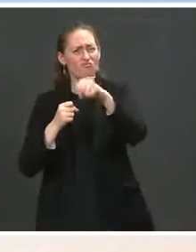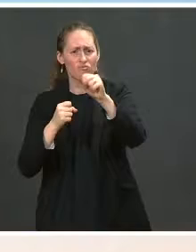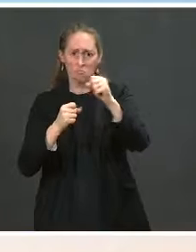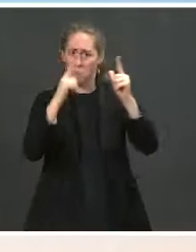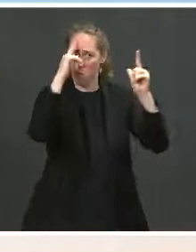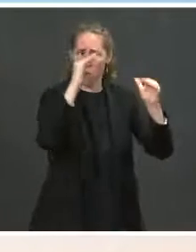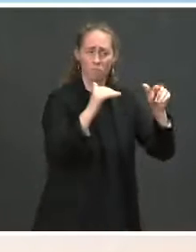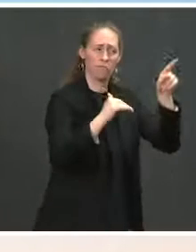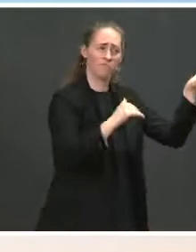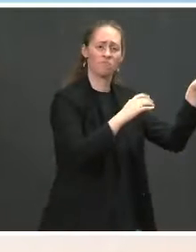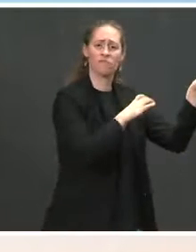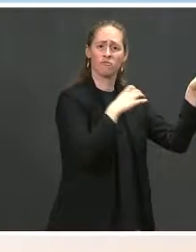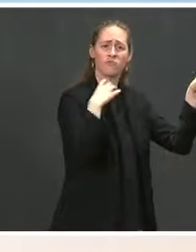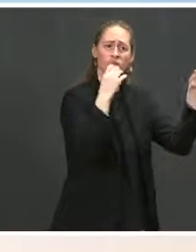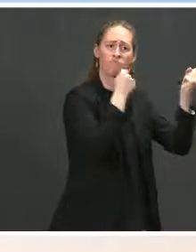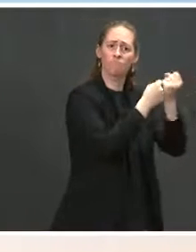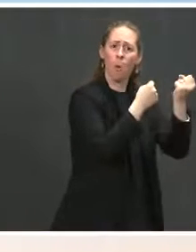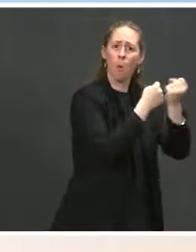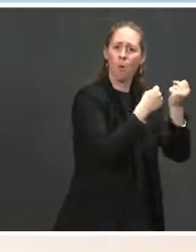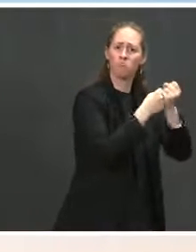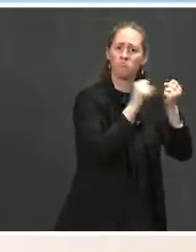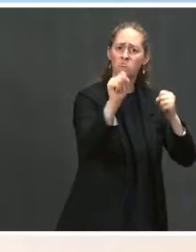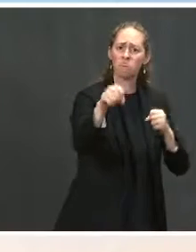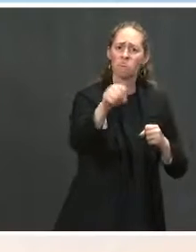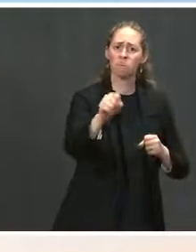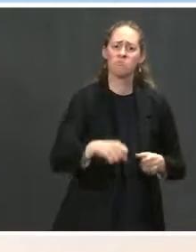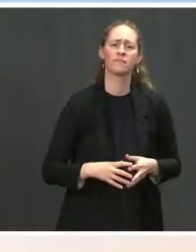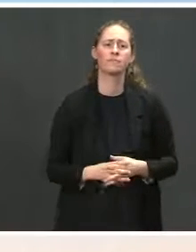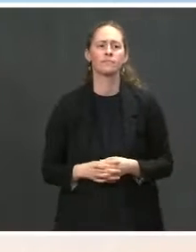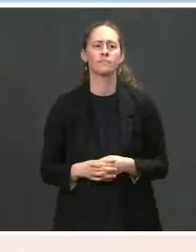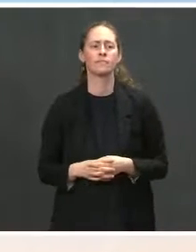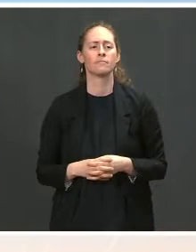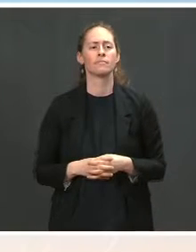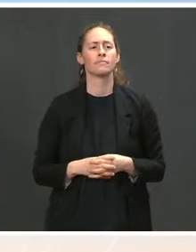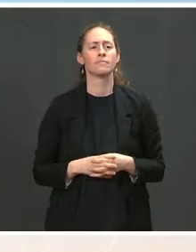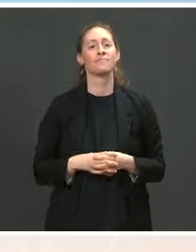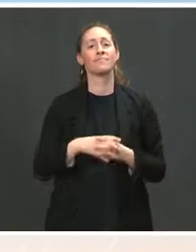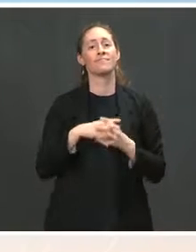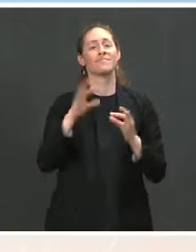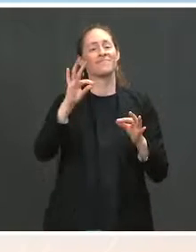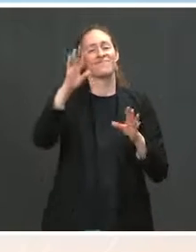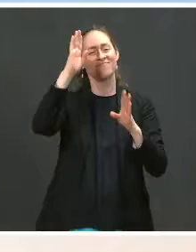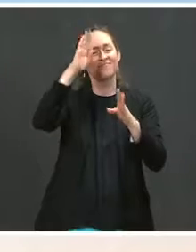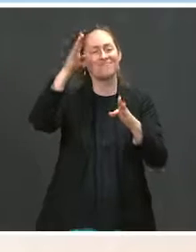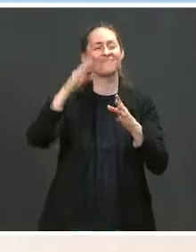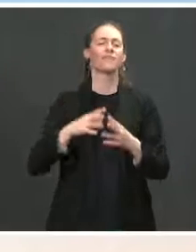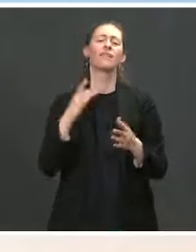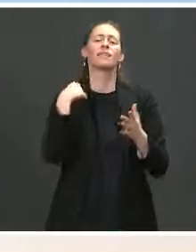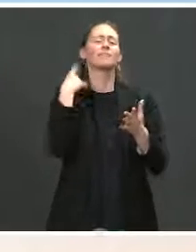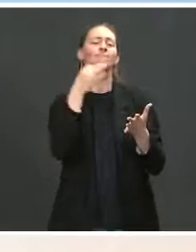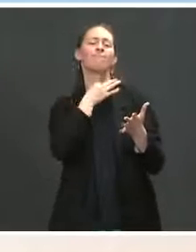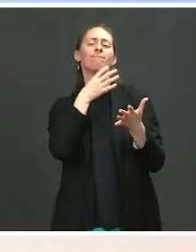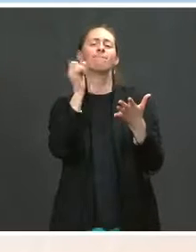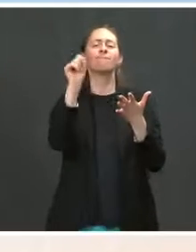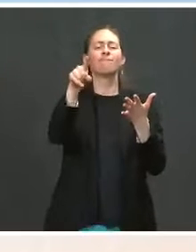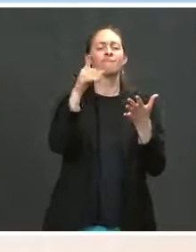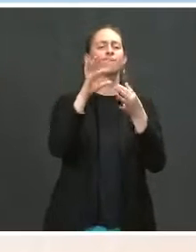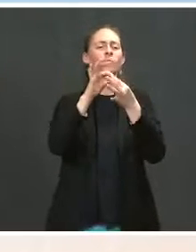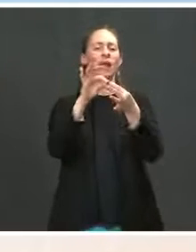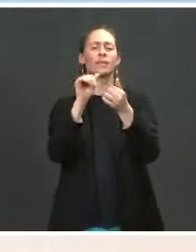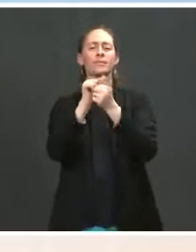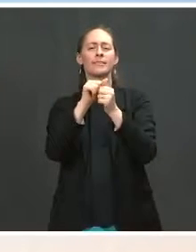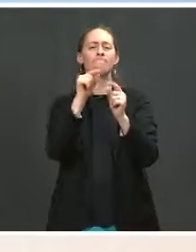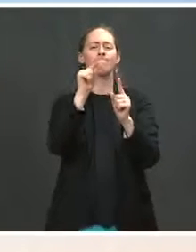certainly supports efforts to move it forward. Go ahead in the back. Hi, Jen. Thank you very much. Follow up on the Afghanistan, and then I have another one, the climate